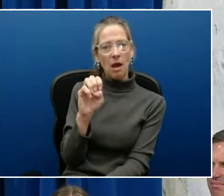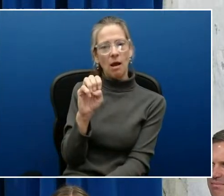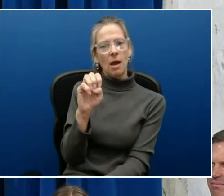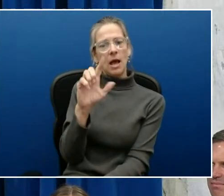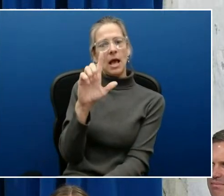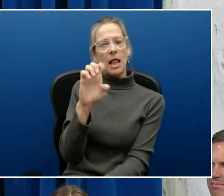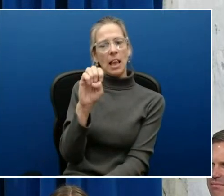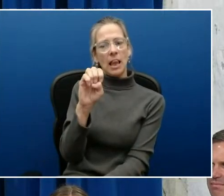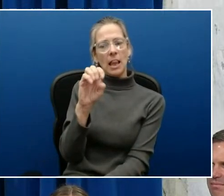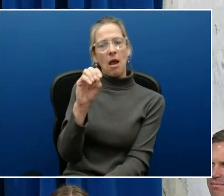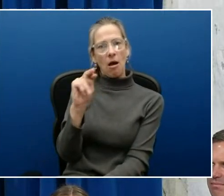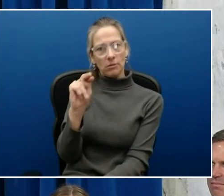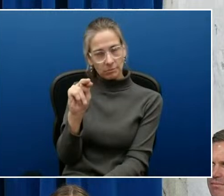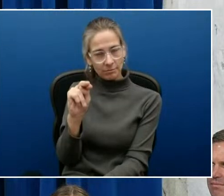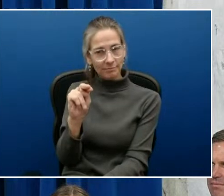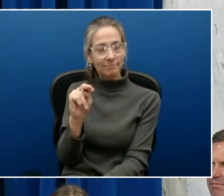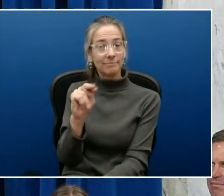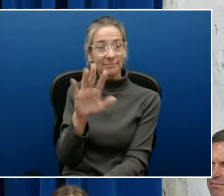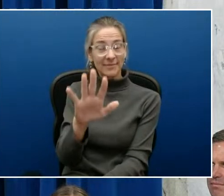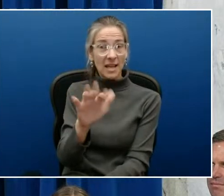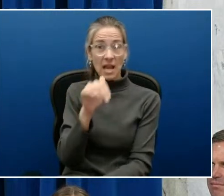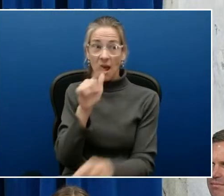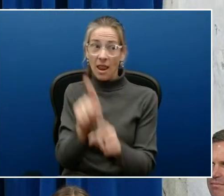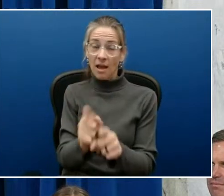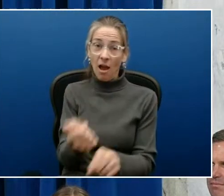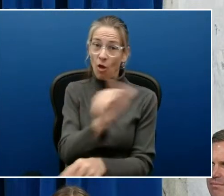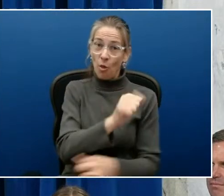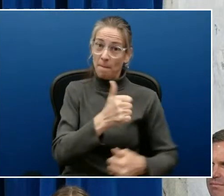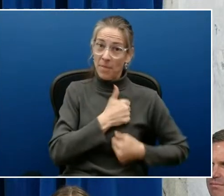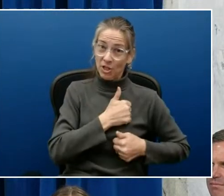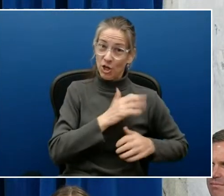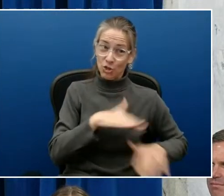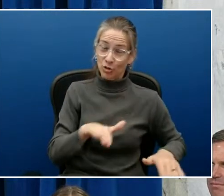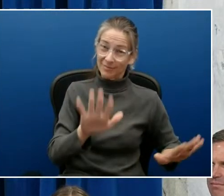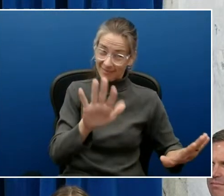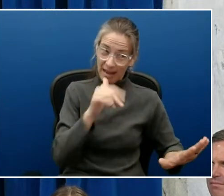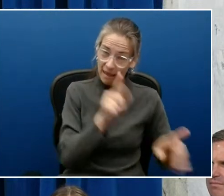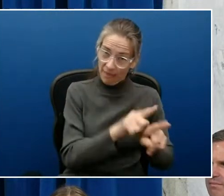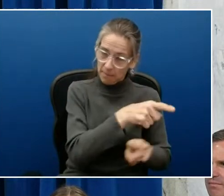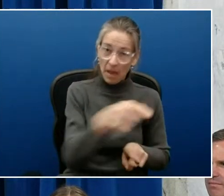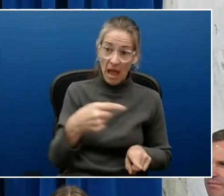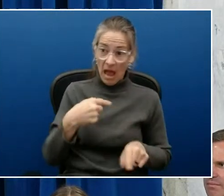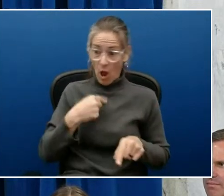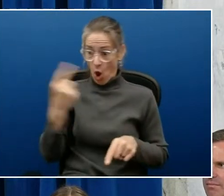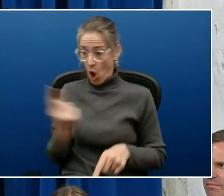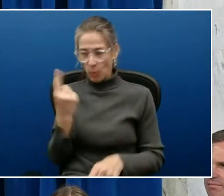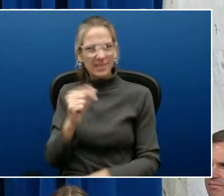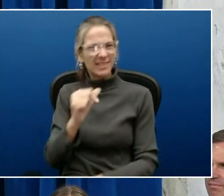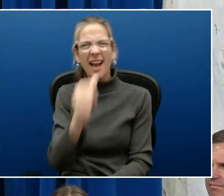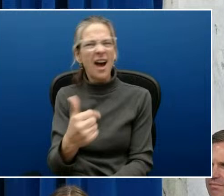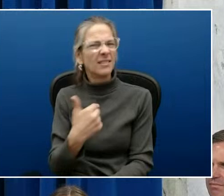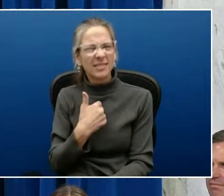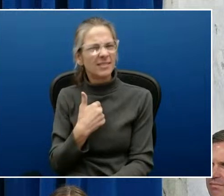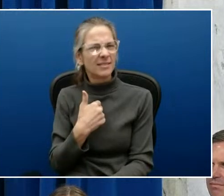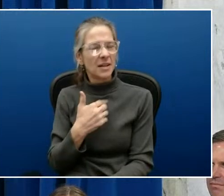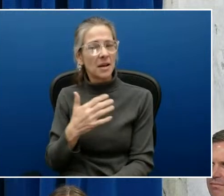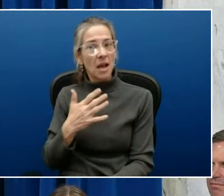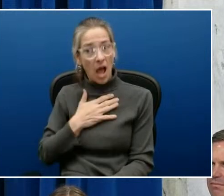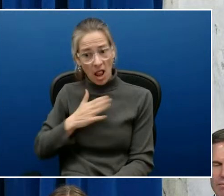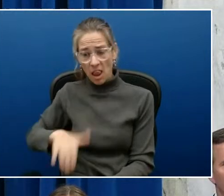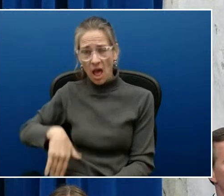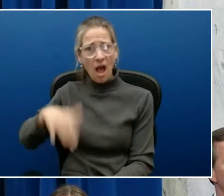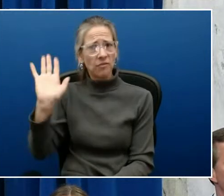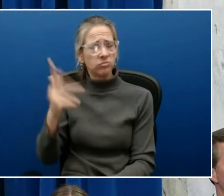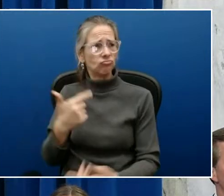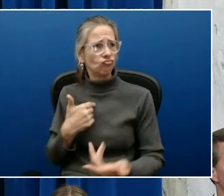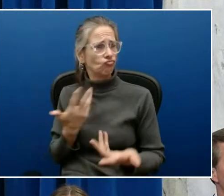Unlike other military children, I have not always been a military child. I grew up a civilian lifestyle my whole entire life, until about 2 years